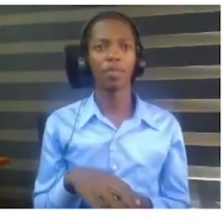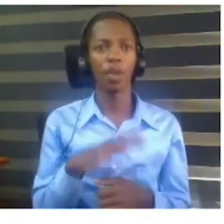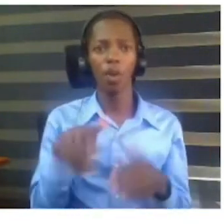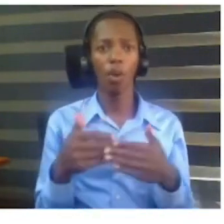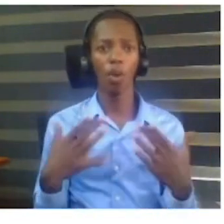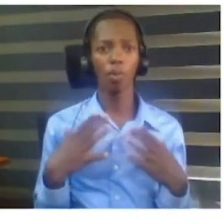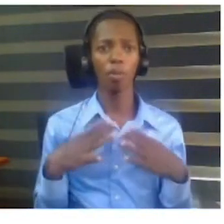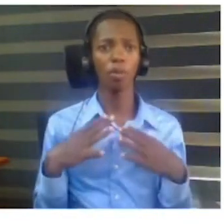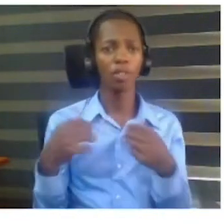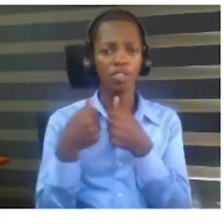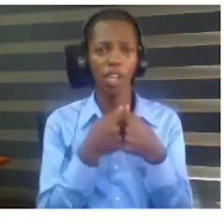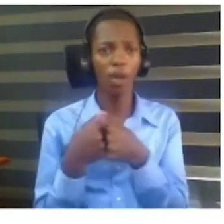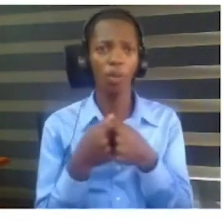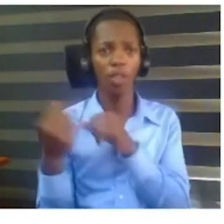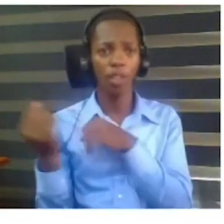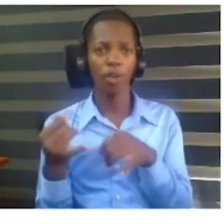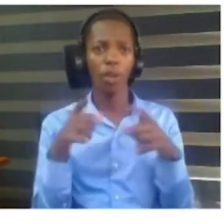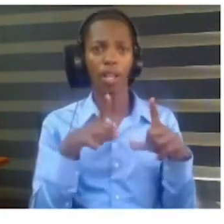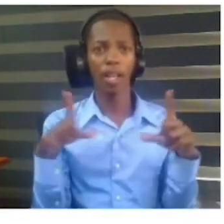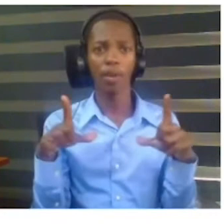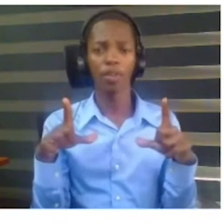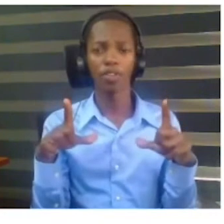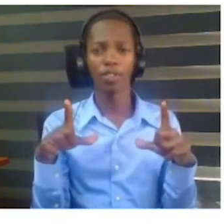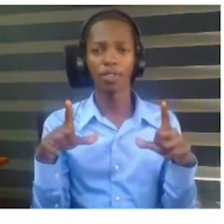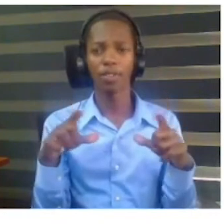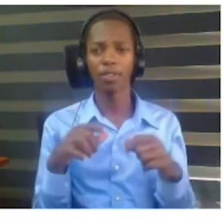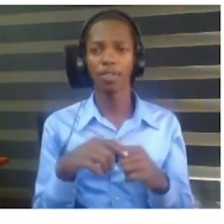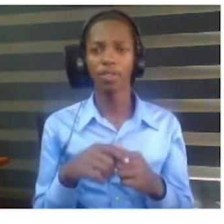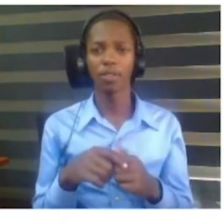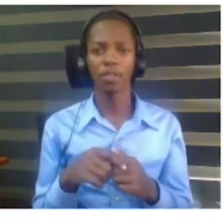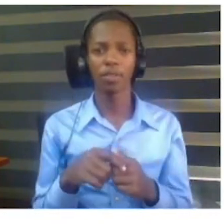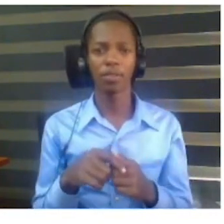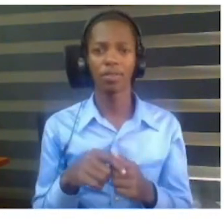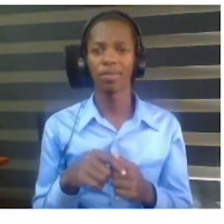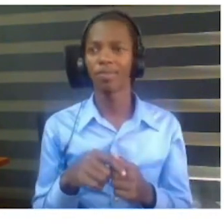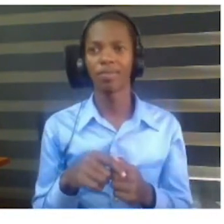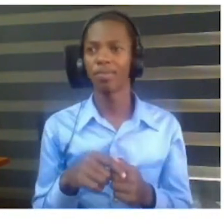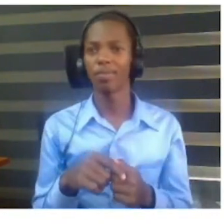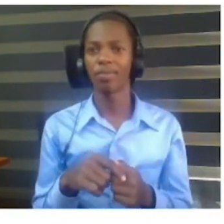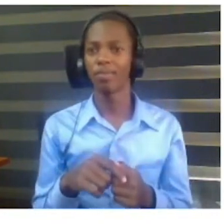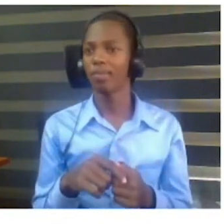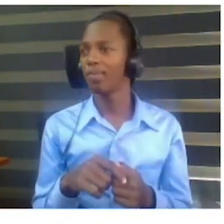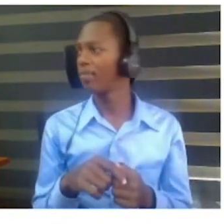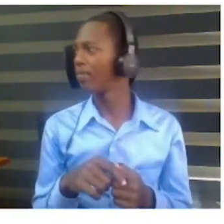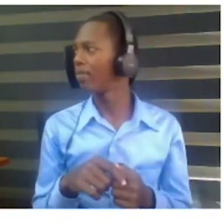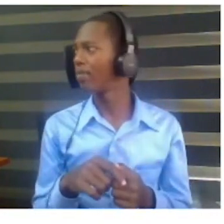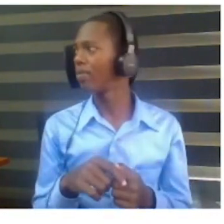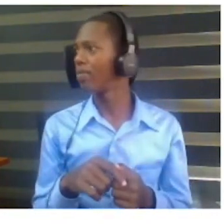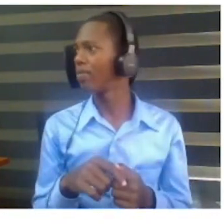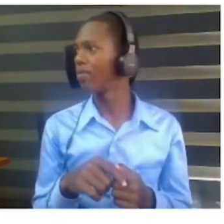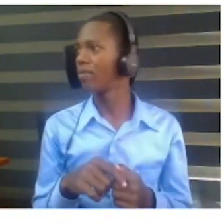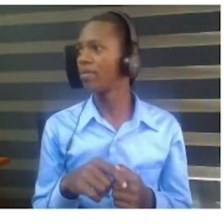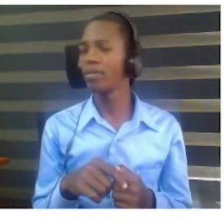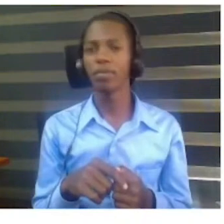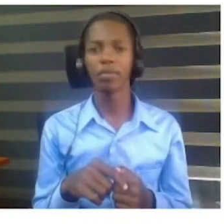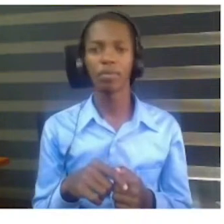mind. But keep innovating. Don't stop with these things. Keep thinking about new ways for